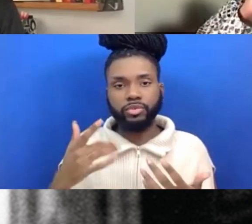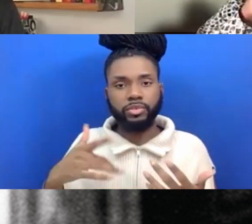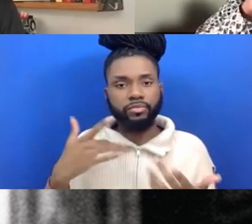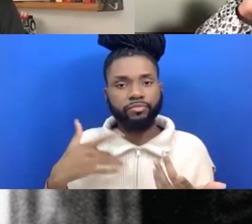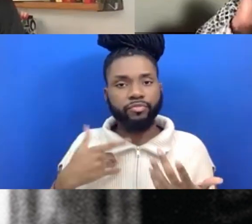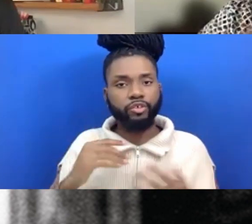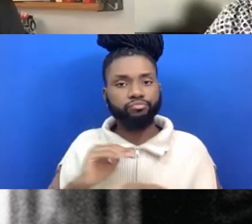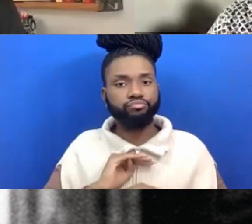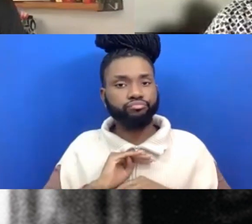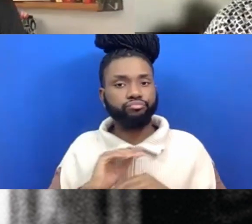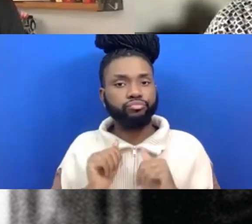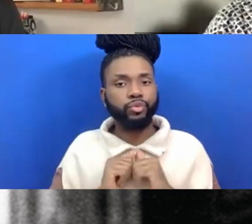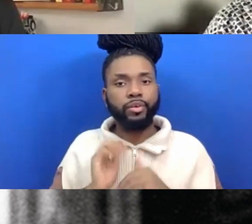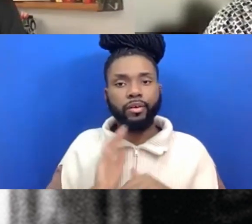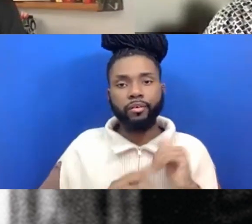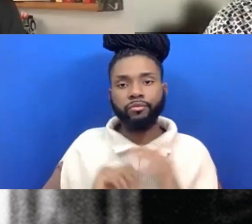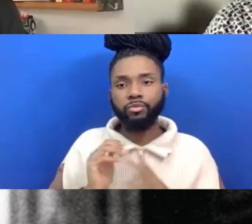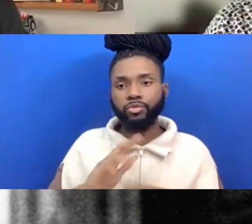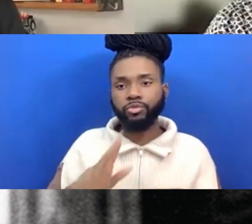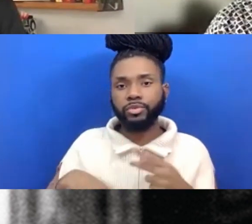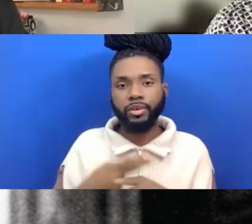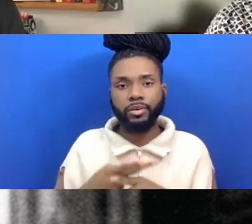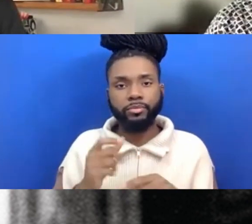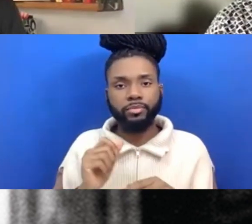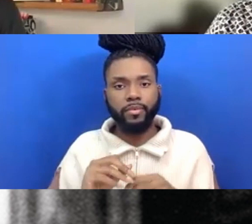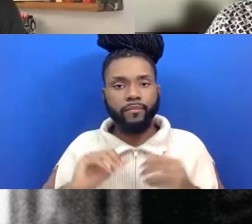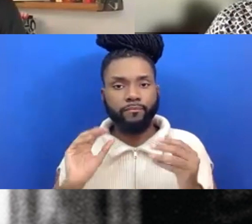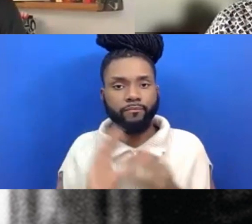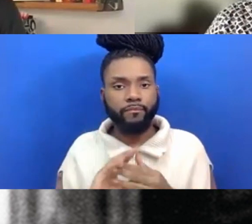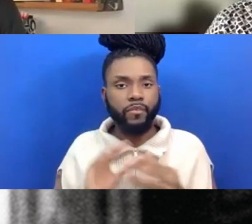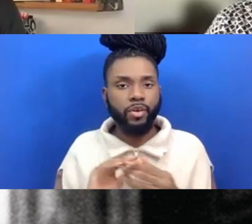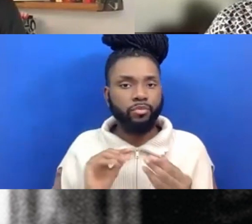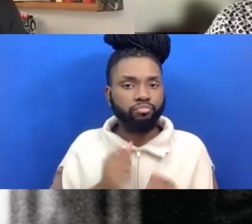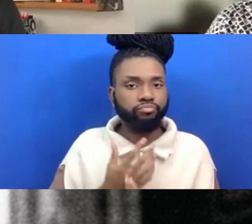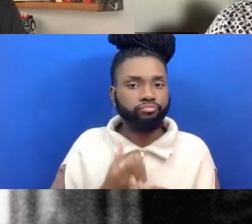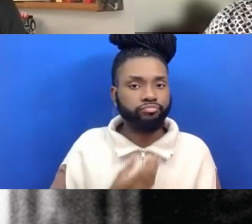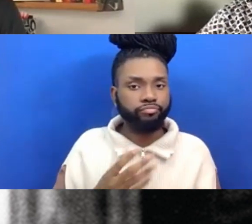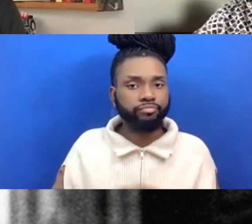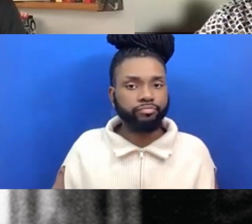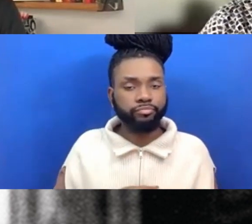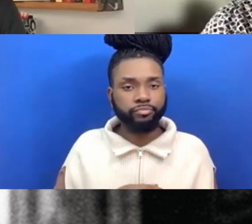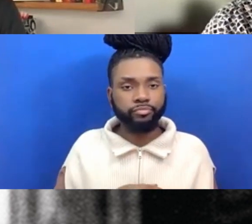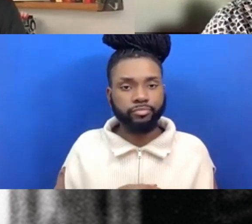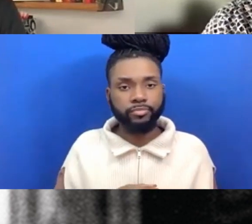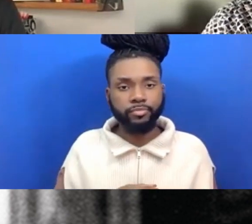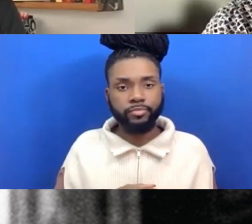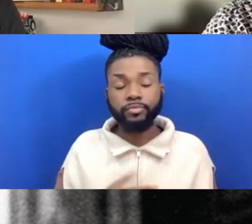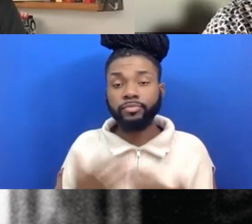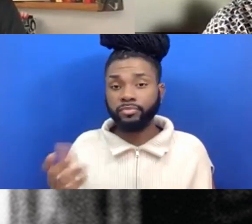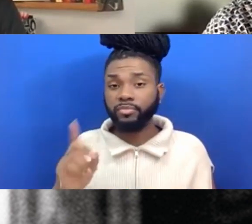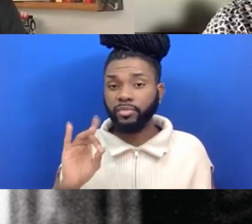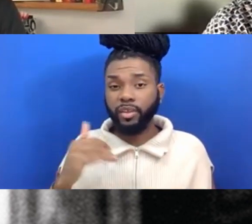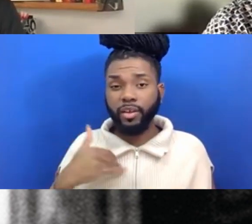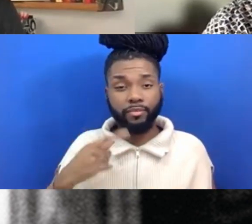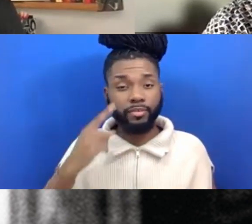comfortable modes of narration, right? There was the intention of like of